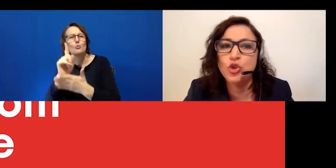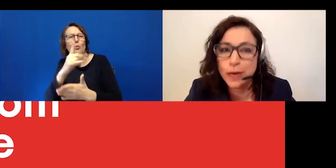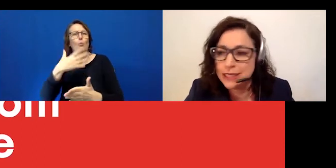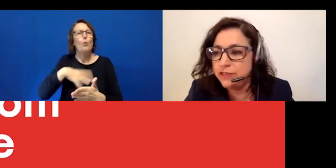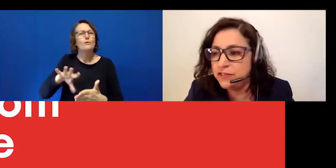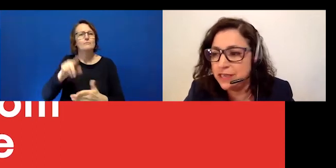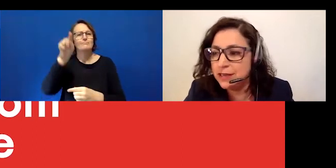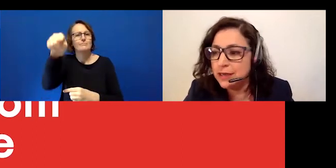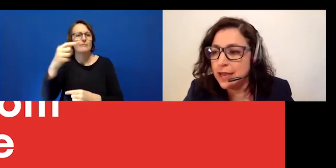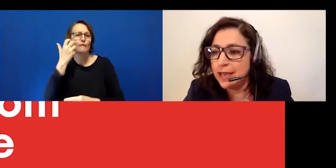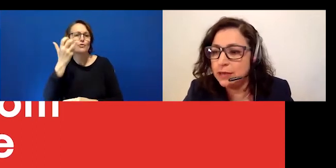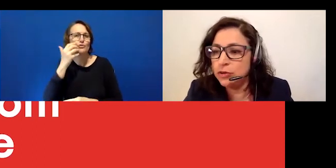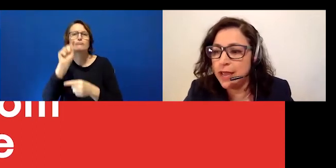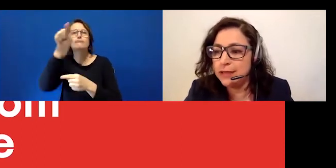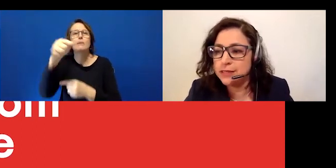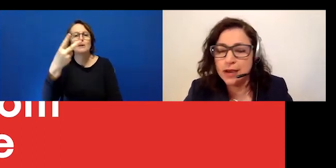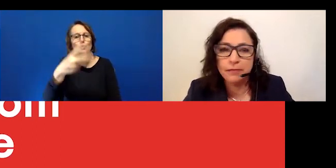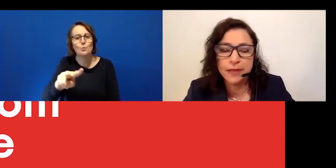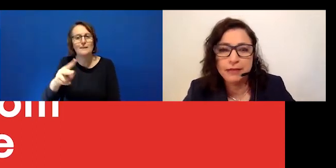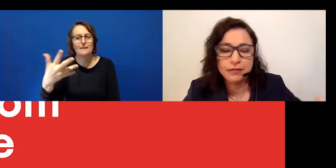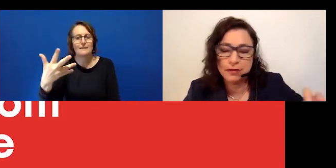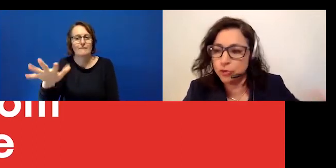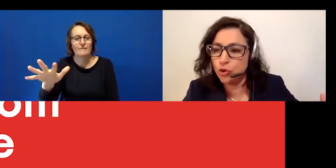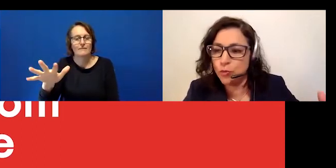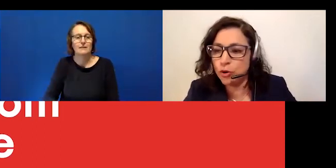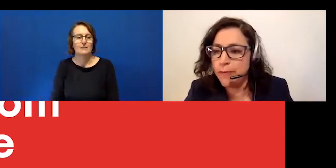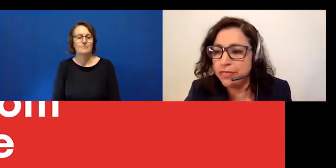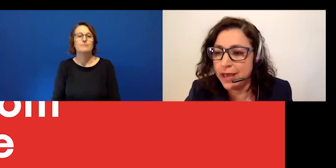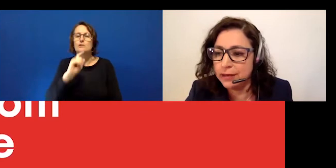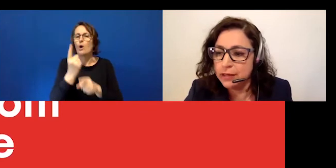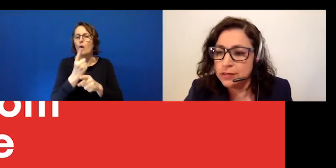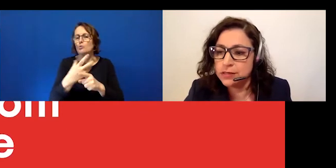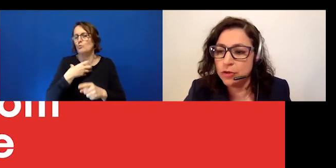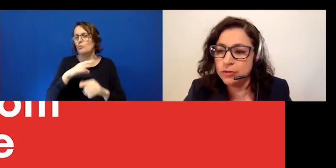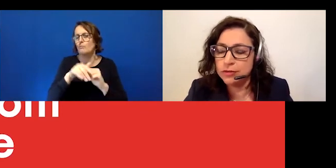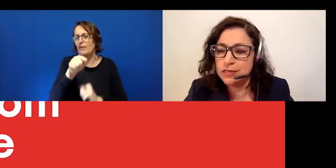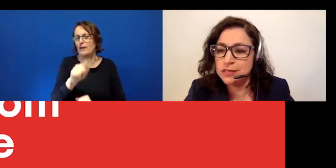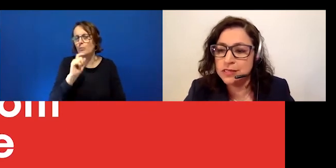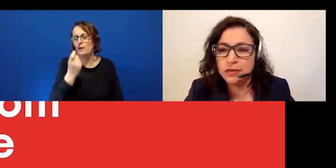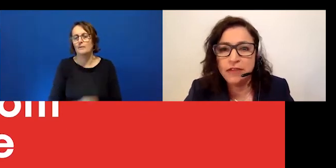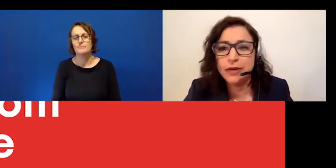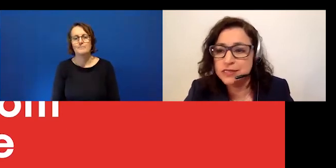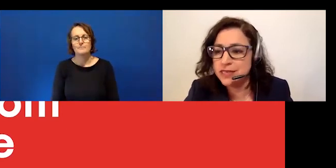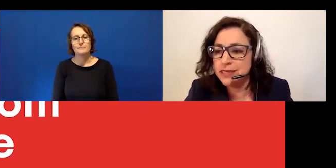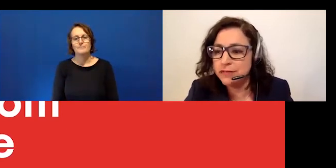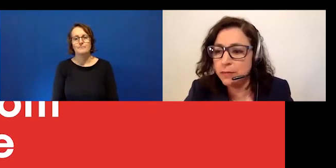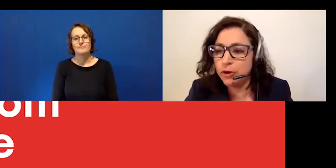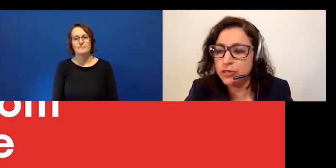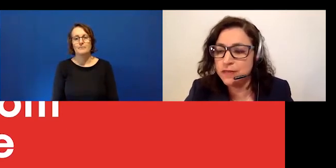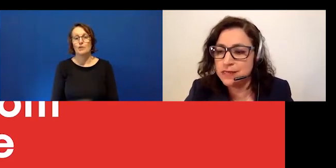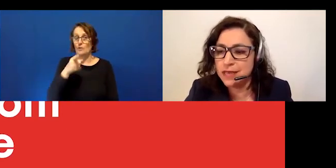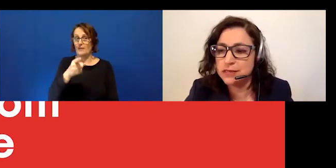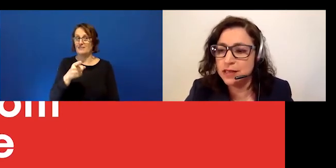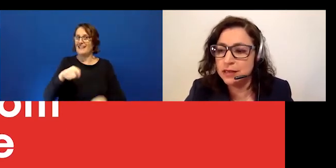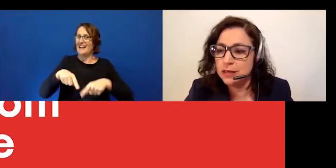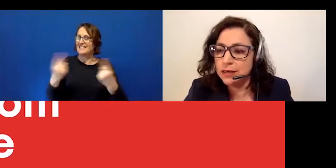to 2050. And I'll talk more about that. So it's a very distinctive approach